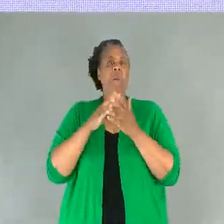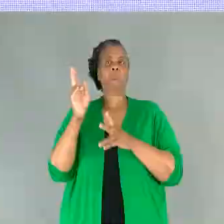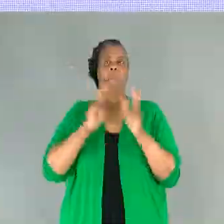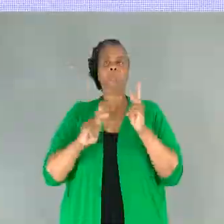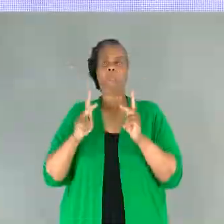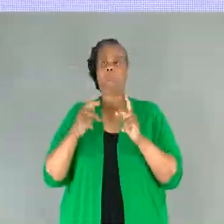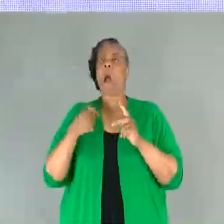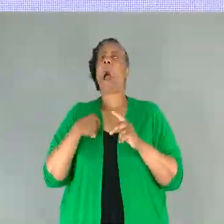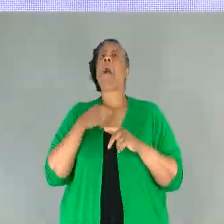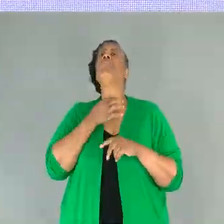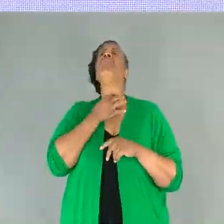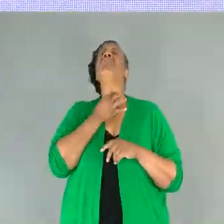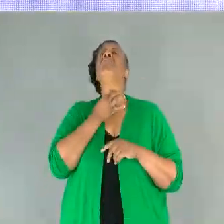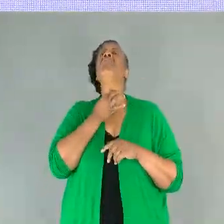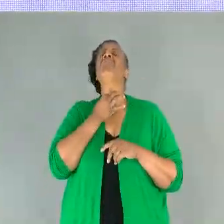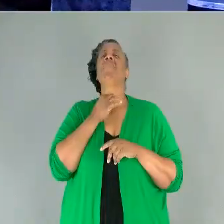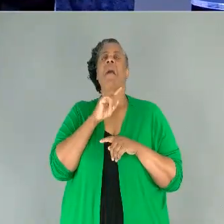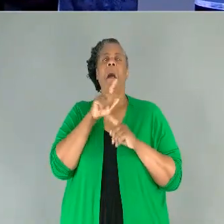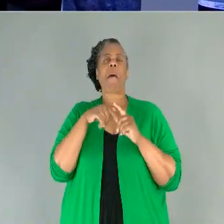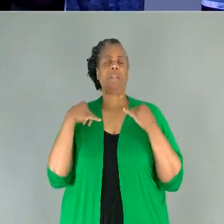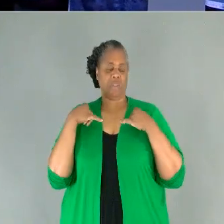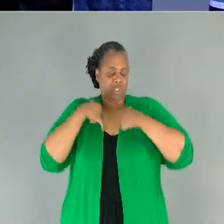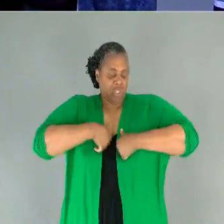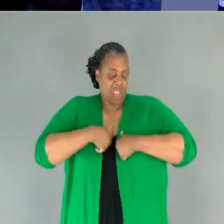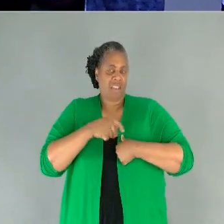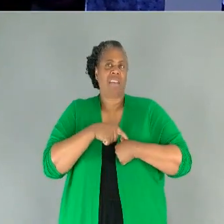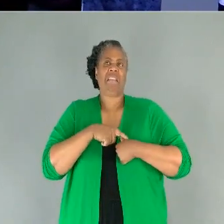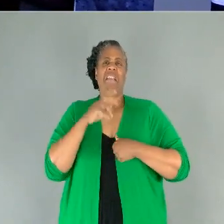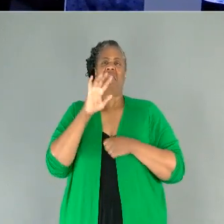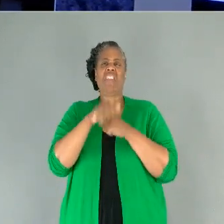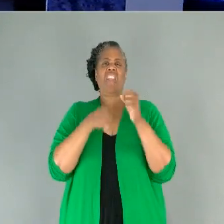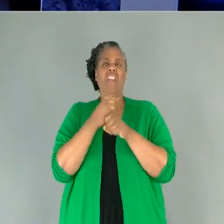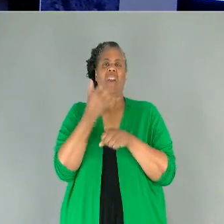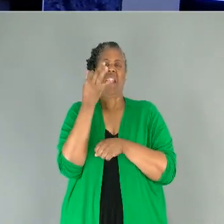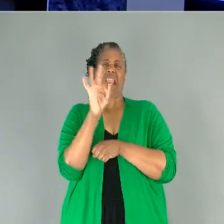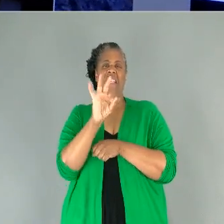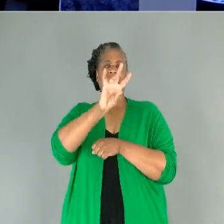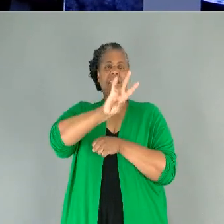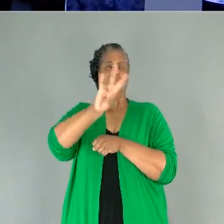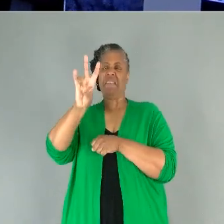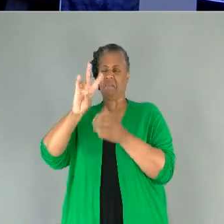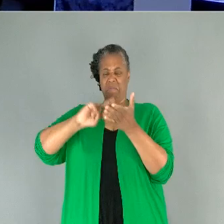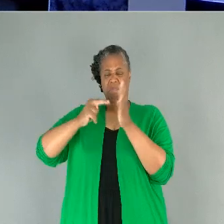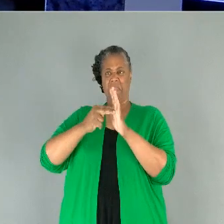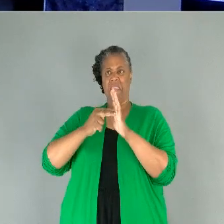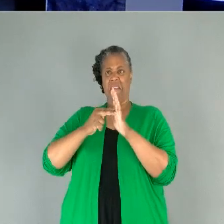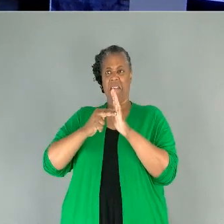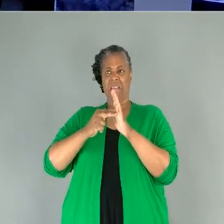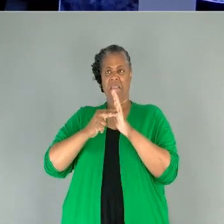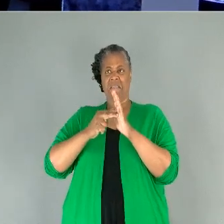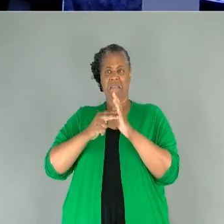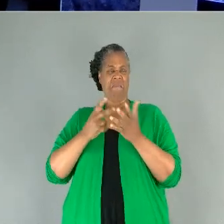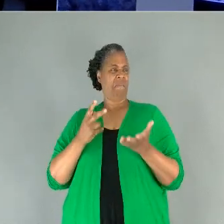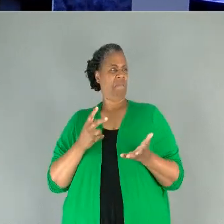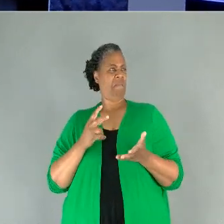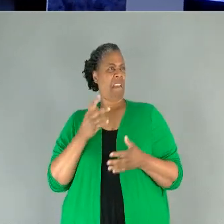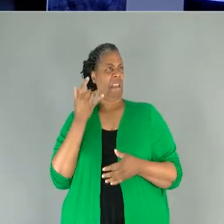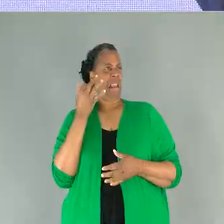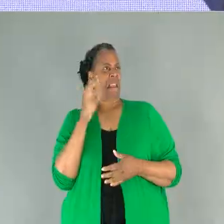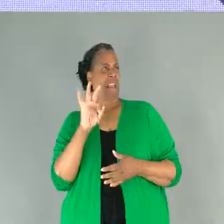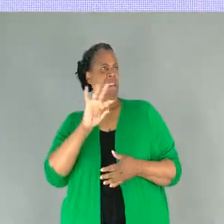different inquiries about what the year 1977 stands for. What does it